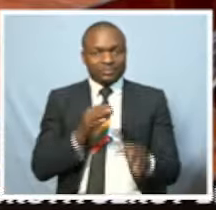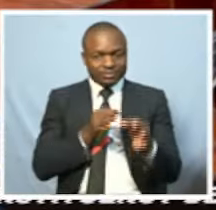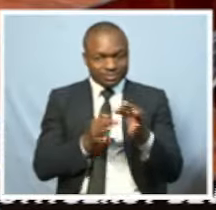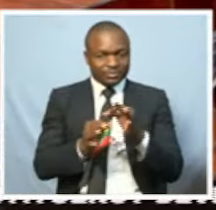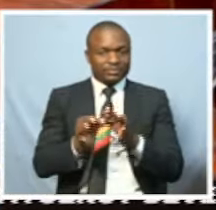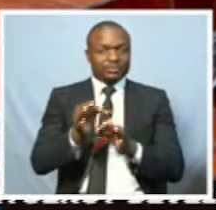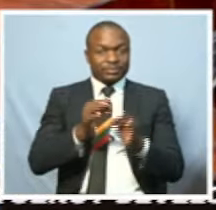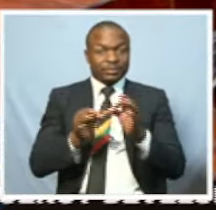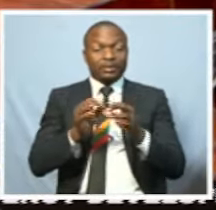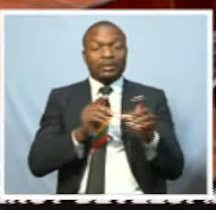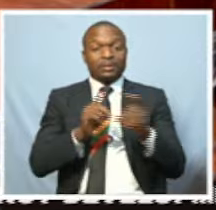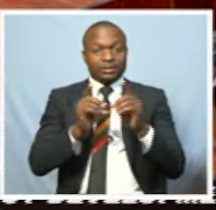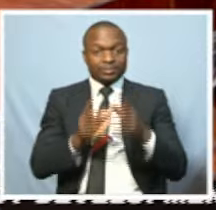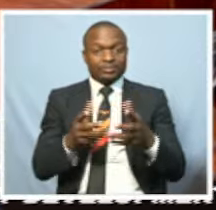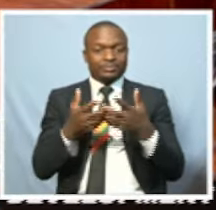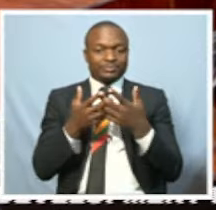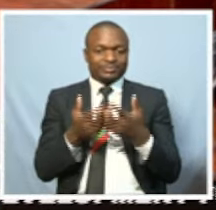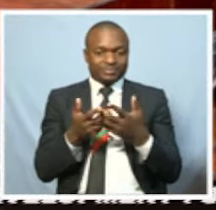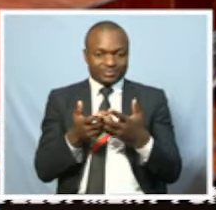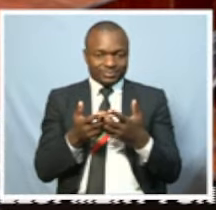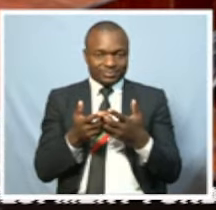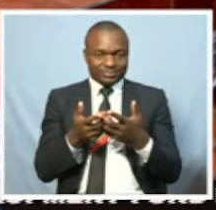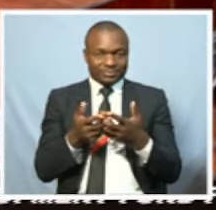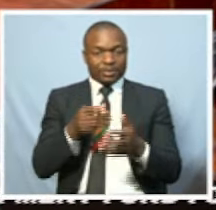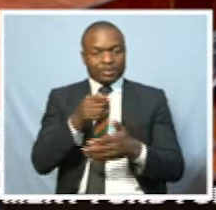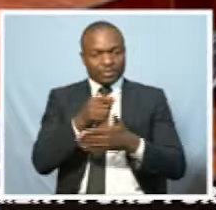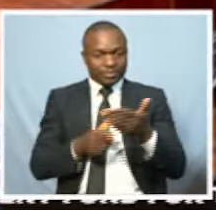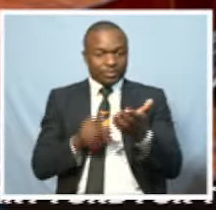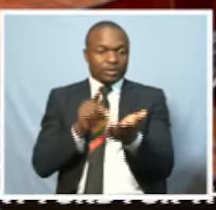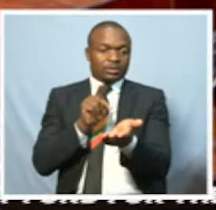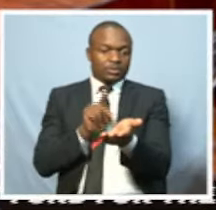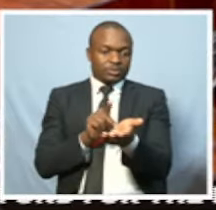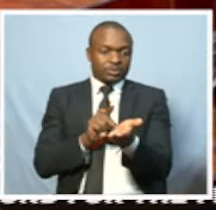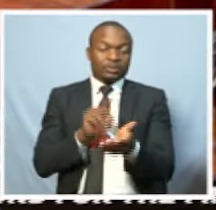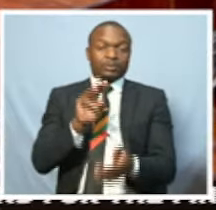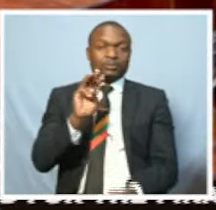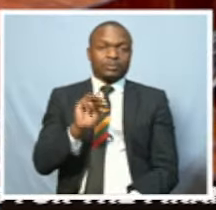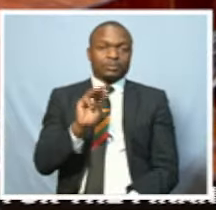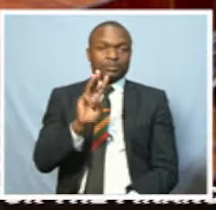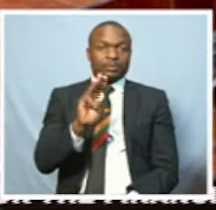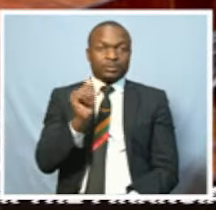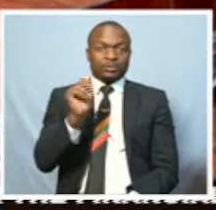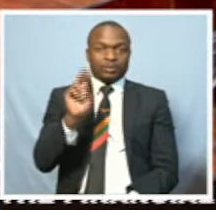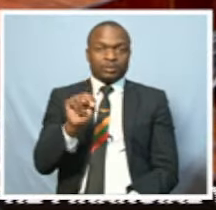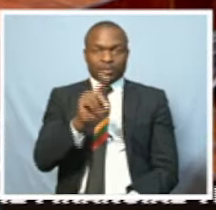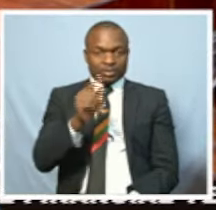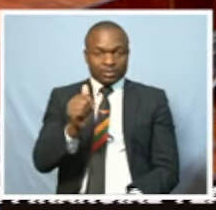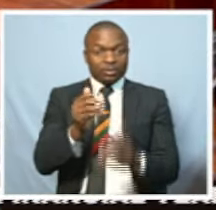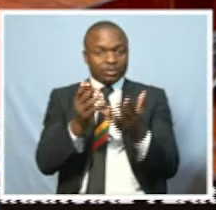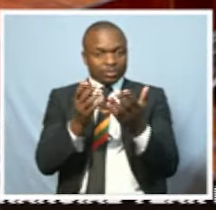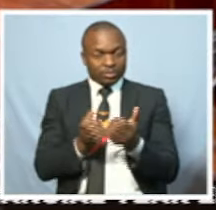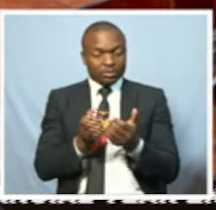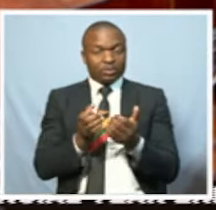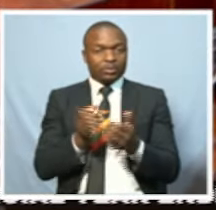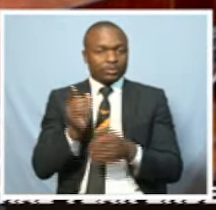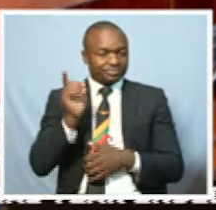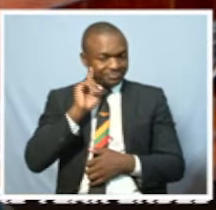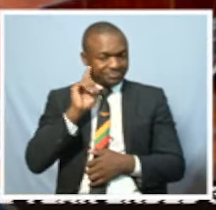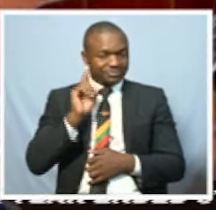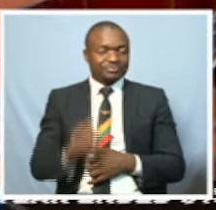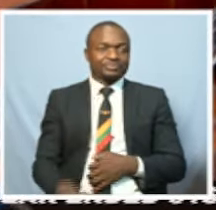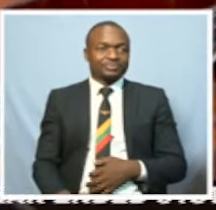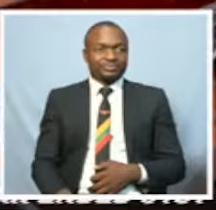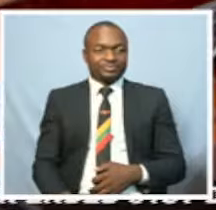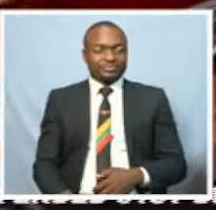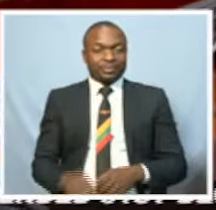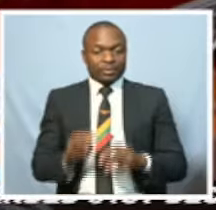explanation of the director engineering in terms of what Dr. Mwanza would like to get in